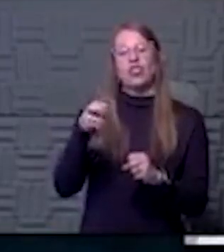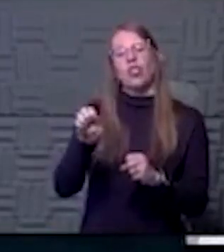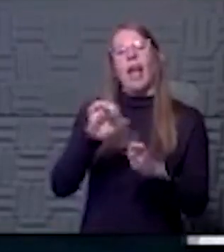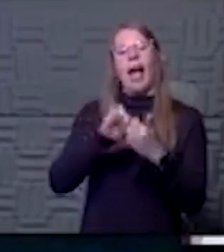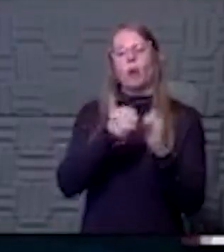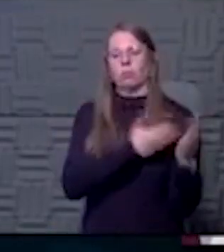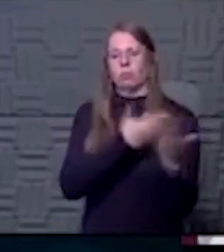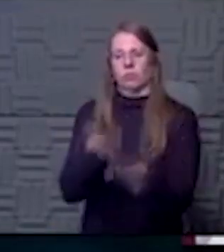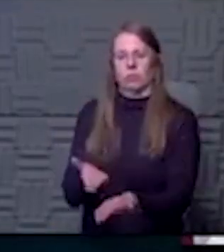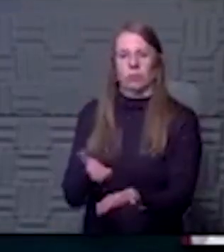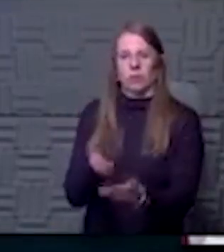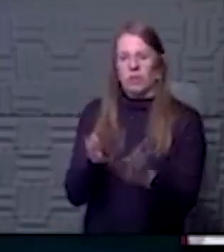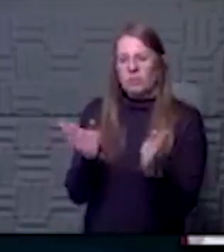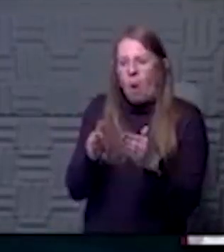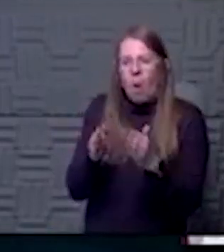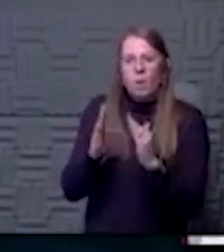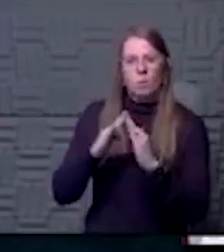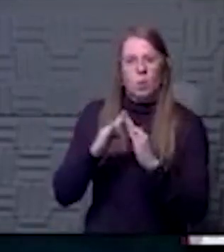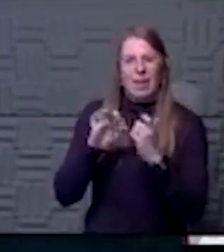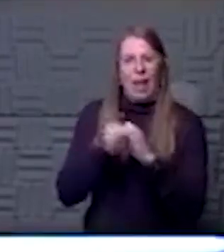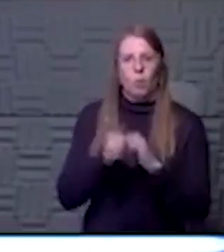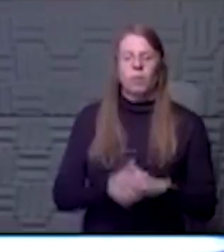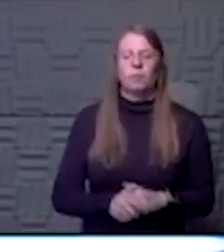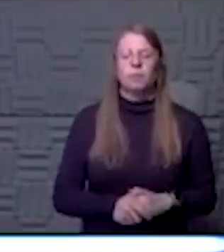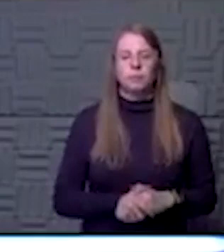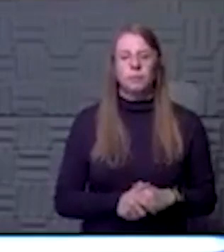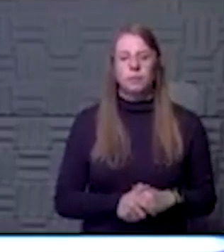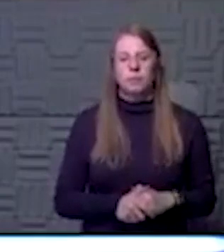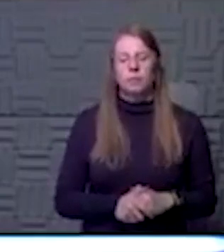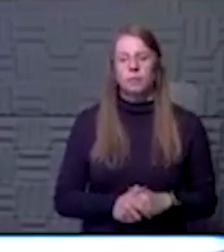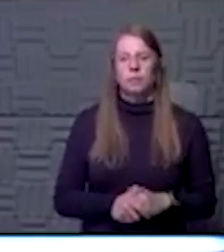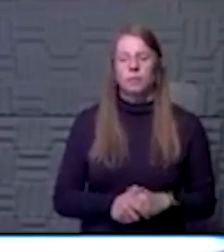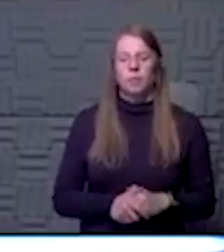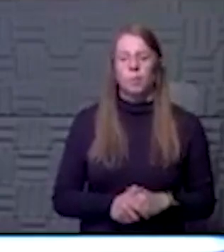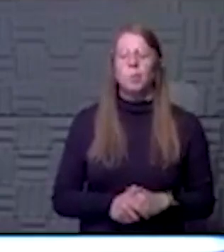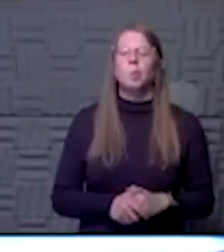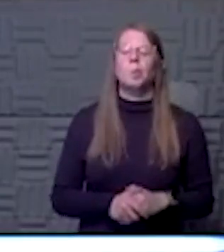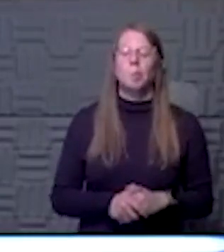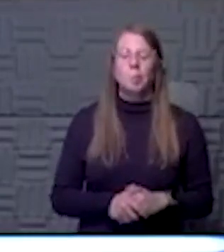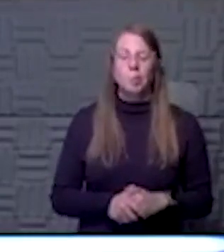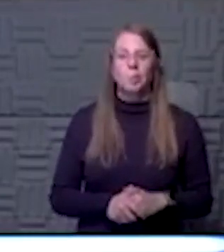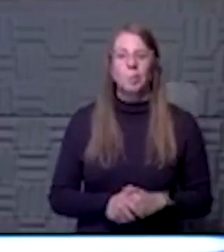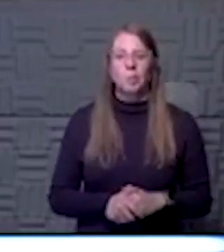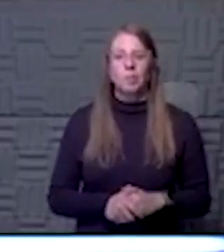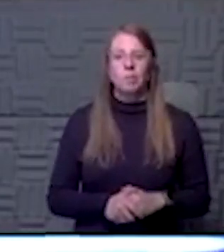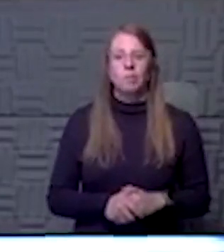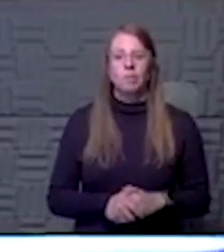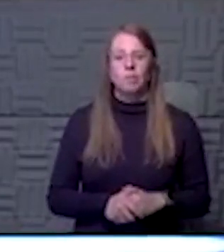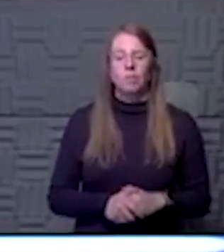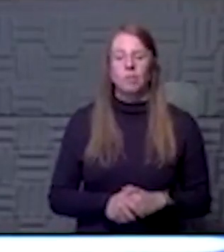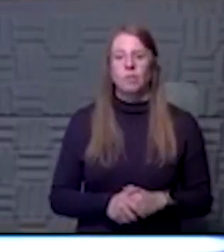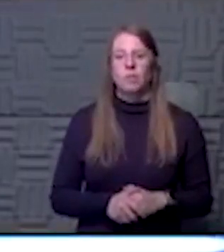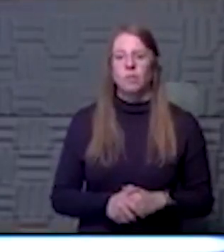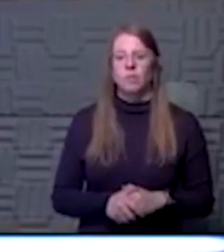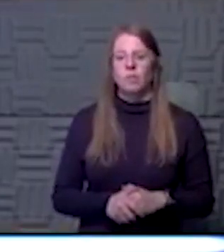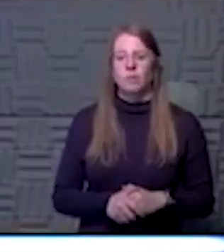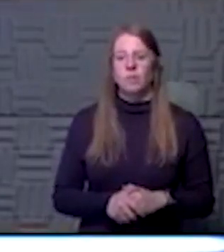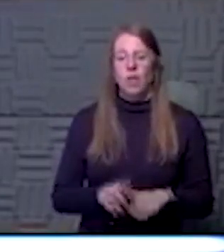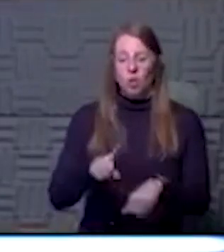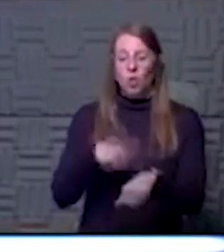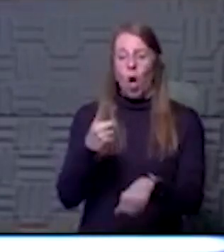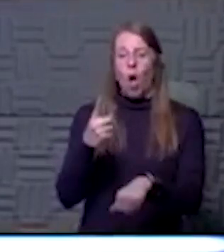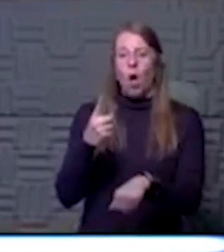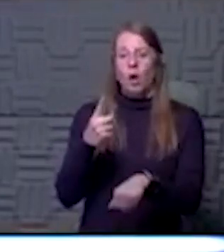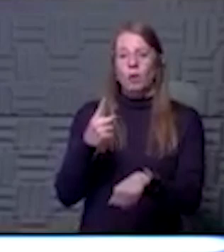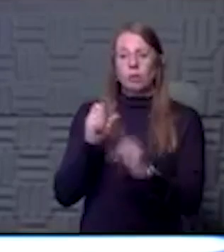How will we get the vaccine distributed? So the issue, and I think they're getting at the long-term care